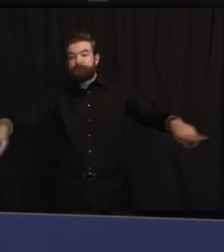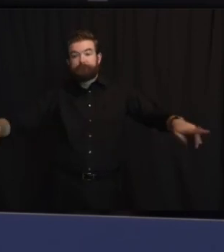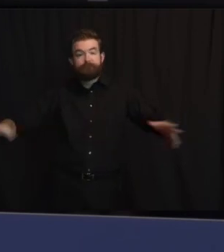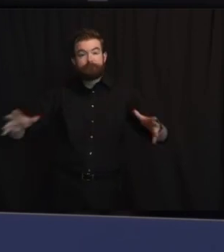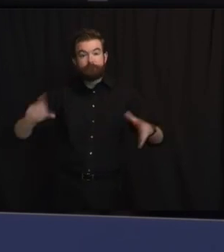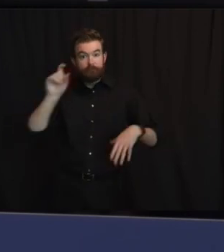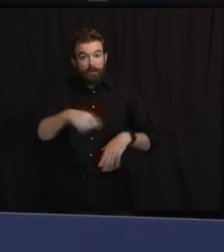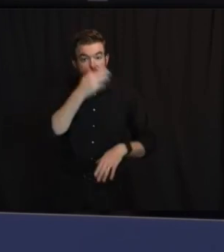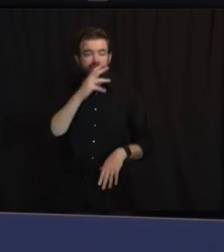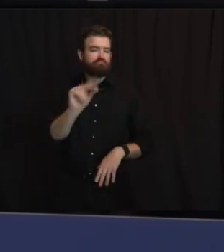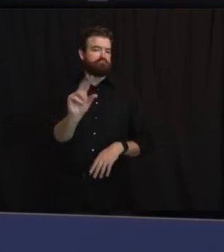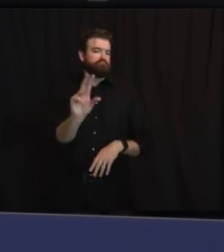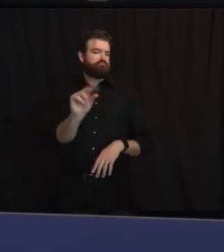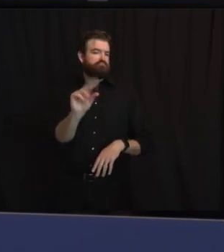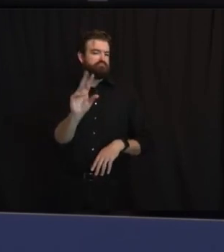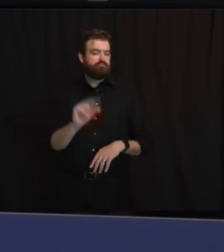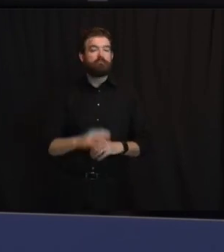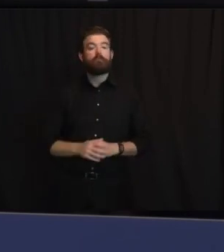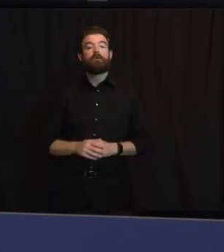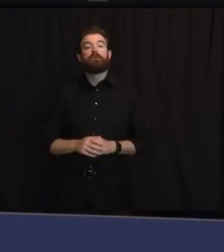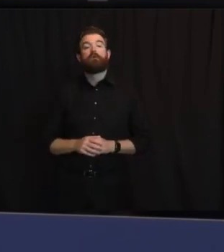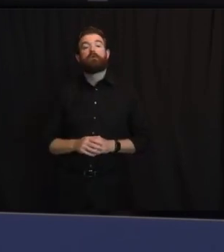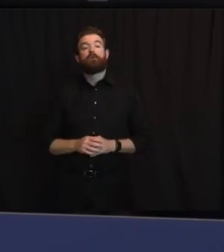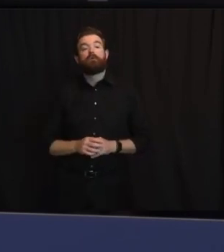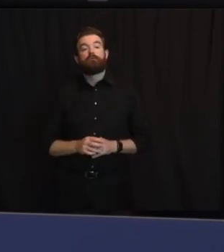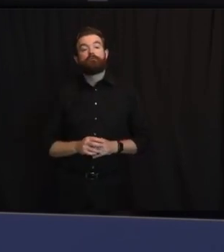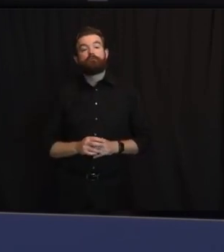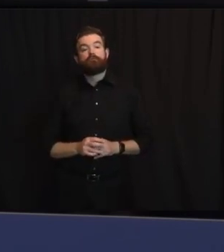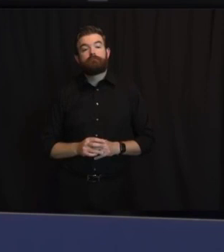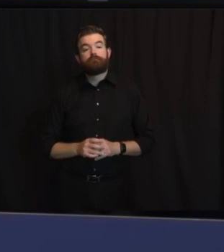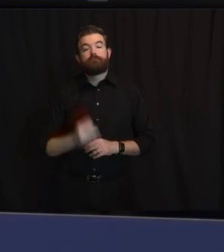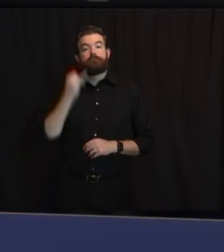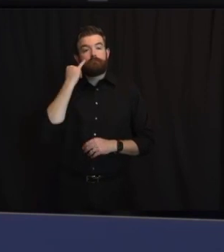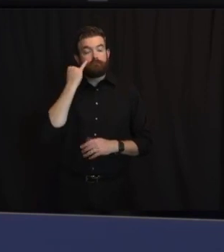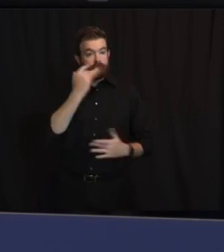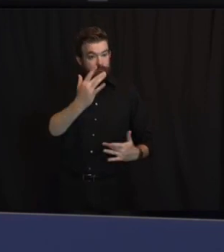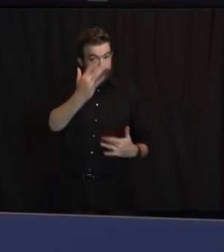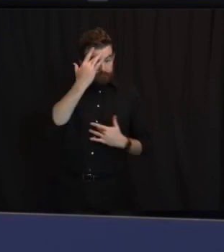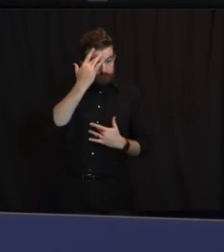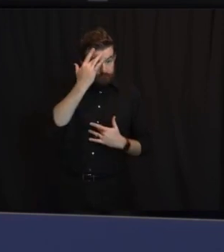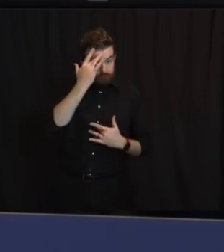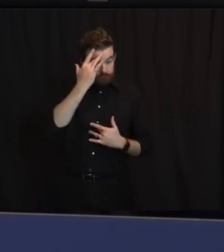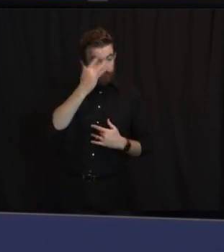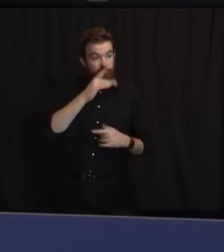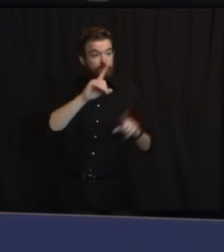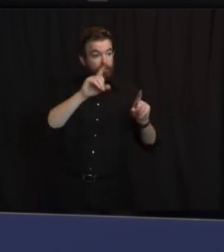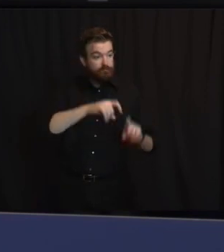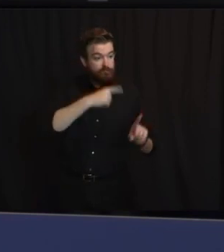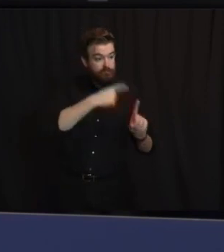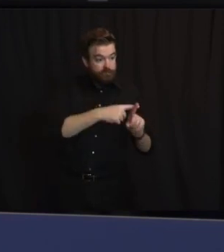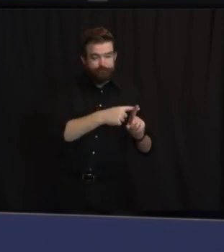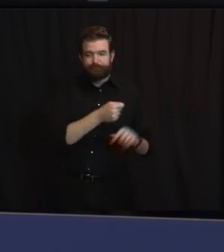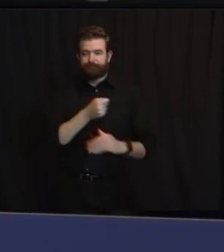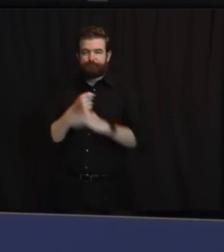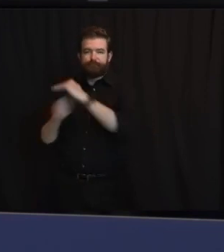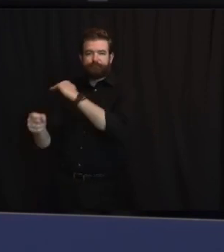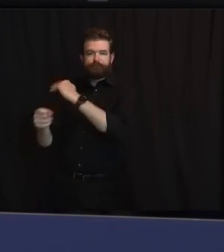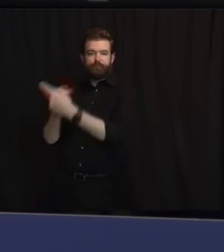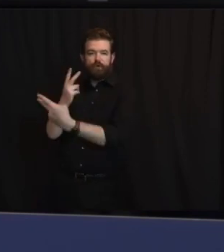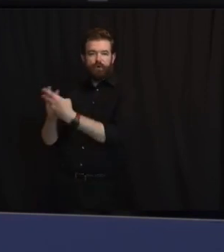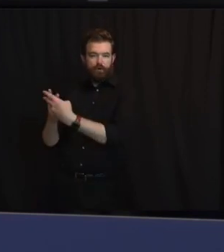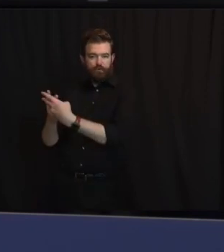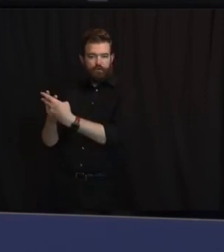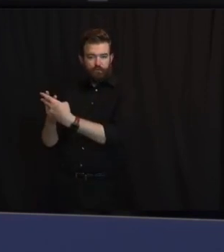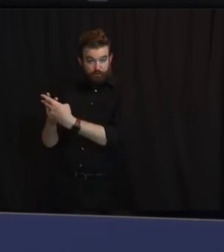immediate isolation and reporting to local health officials. This year, with additional layers of vigilance,